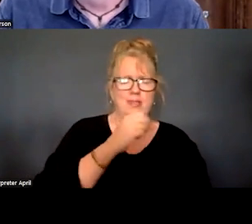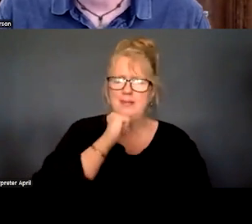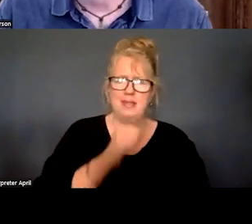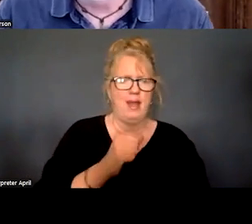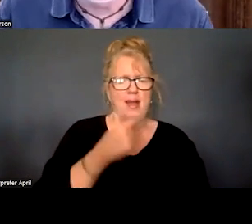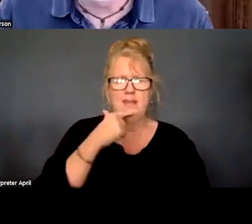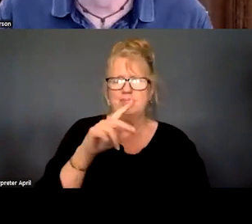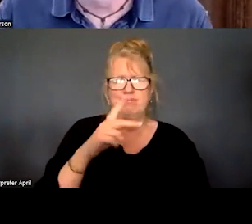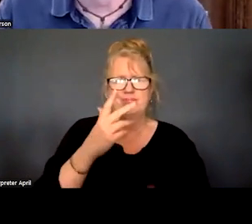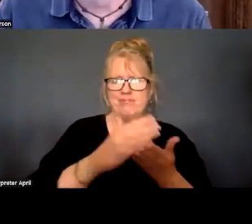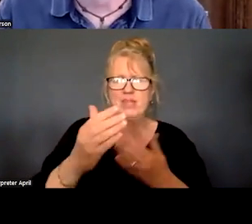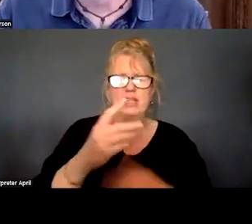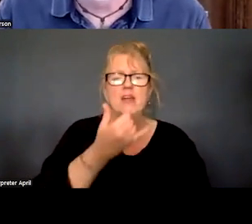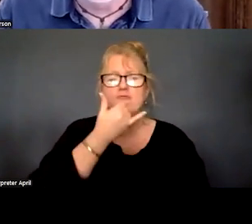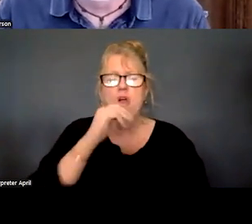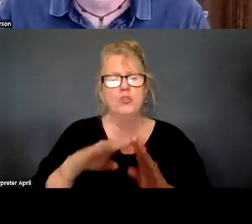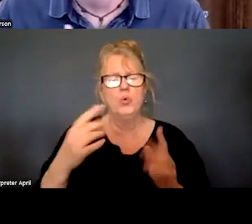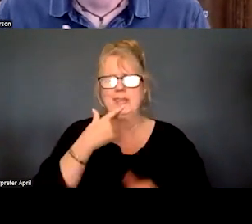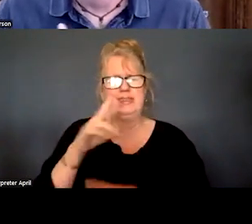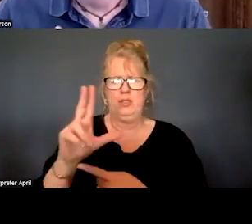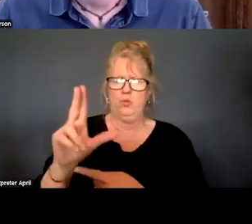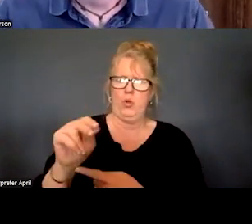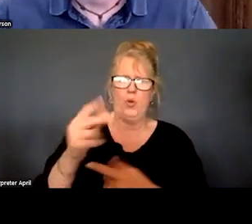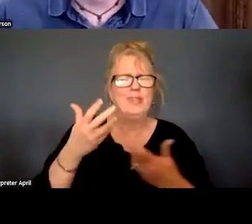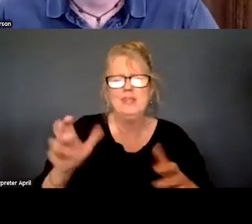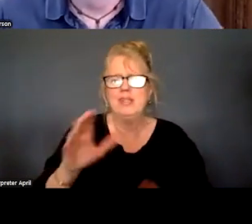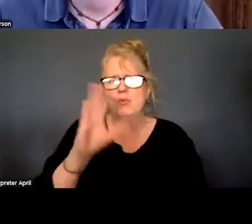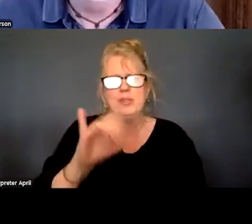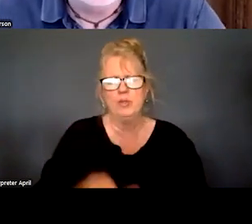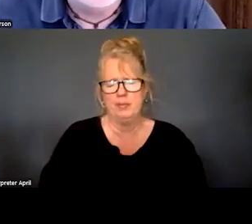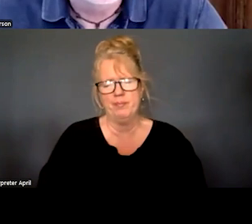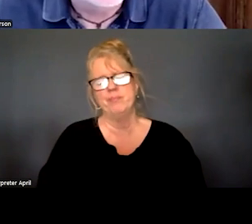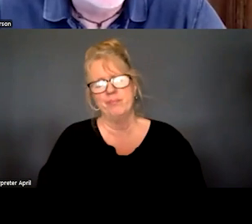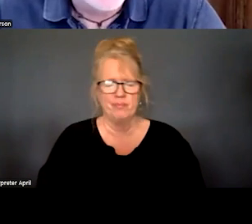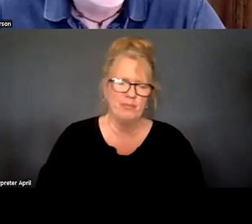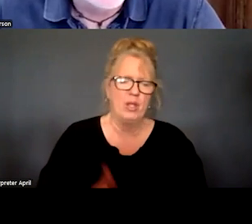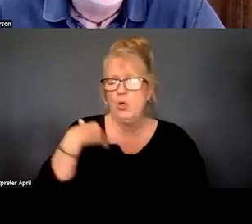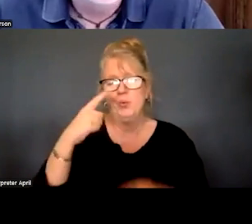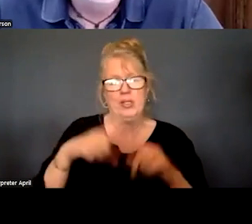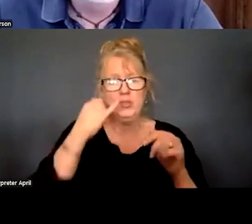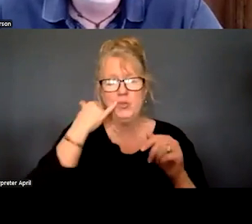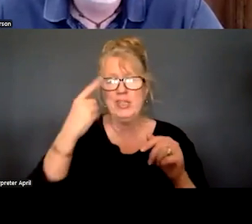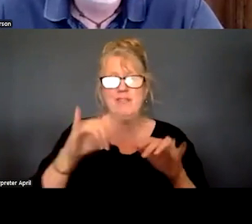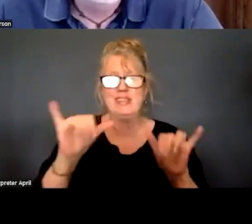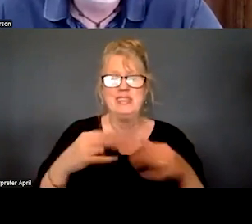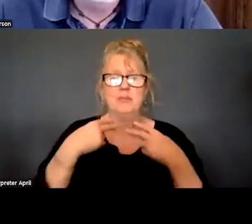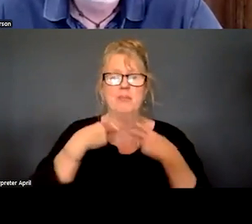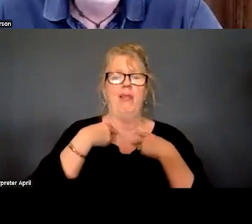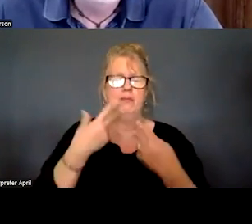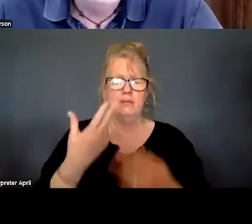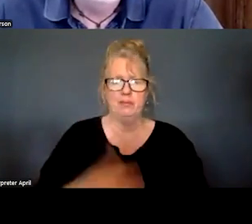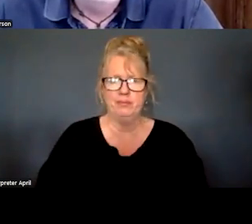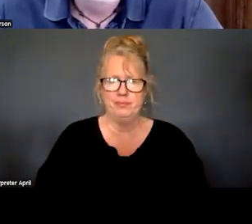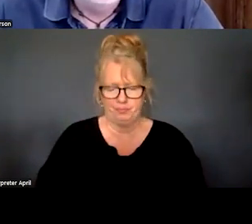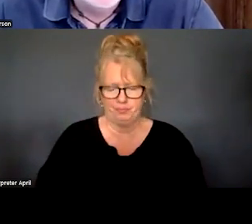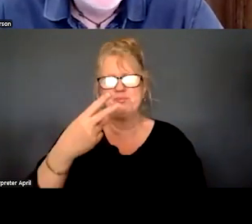it wasn't just no wrong door, it was never to say no. Right. And so we couldn't do that if the system bogged down. Chris, when I first